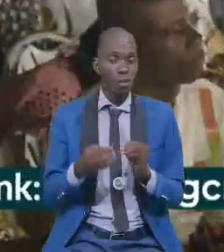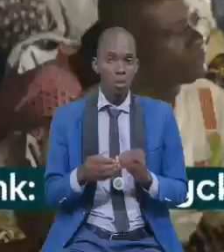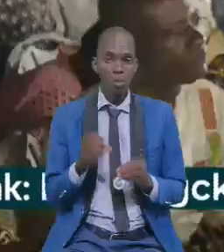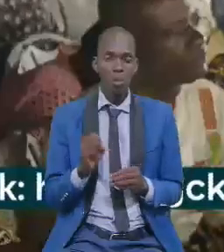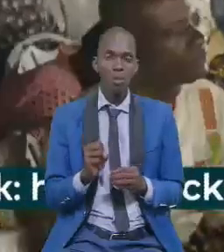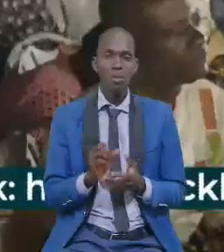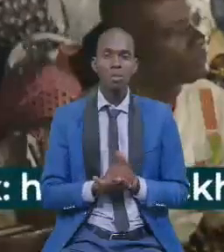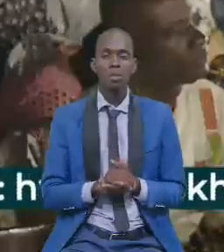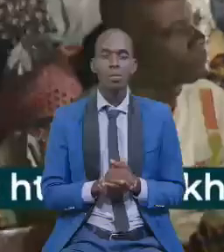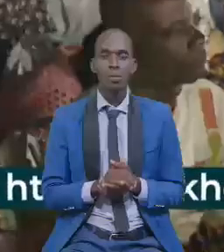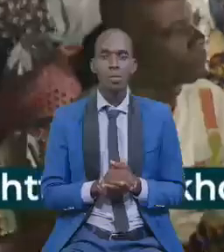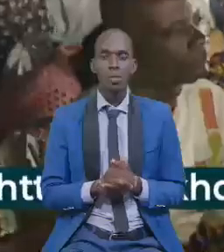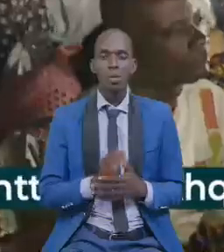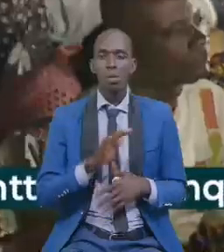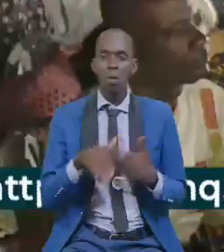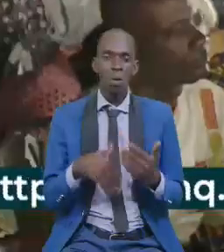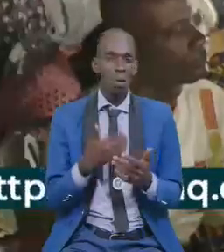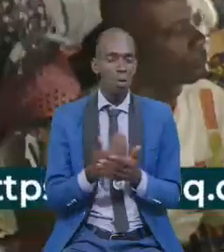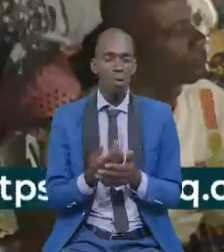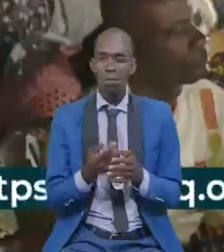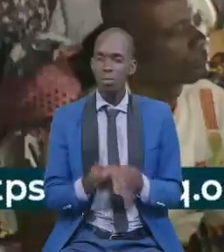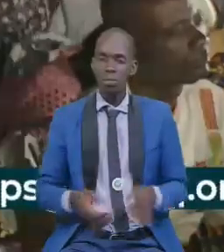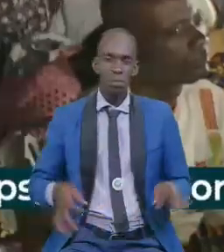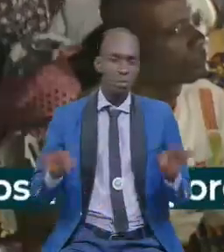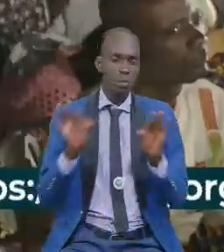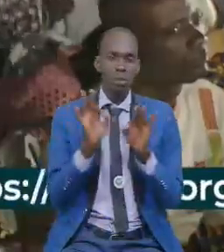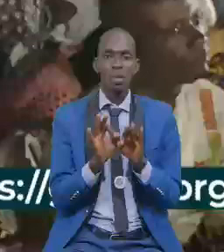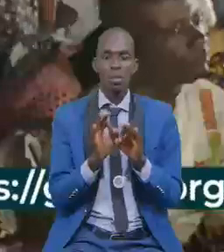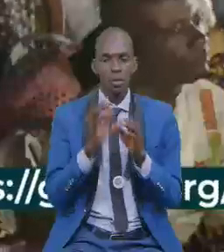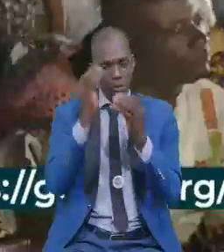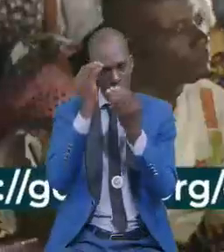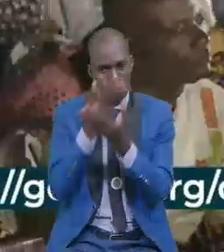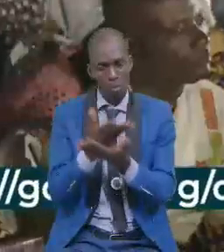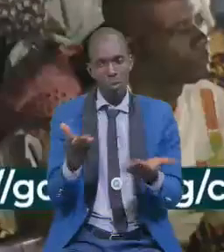and all the vital pieces of information right on that sheet of paper.